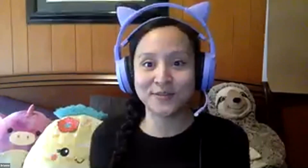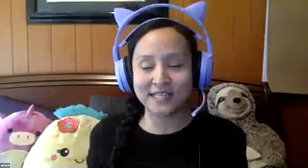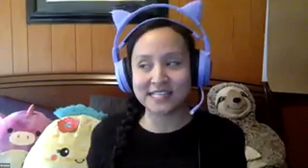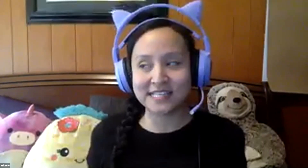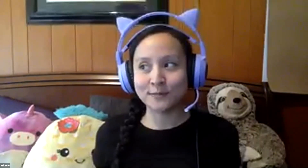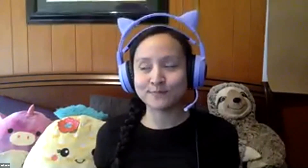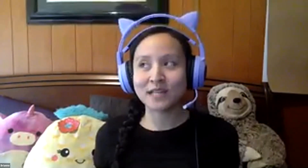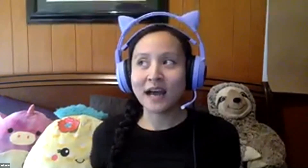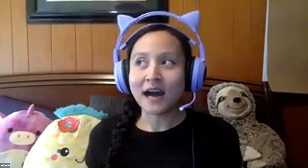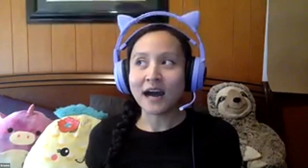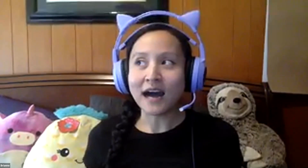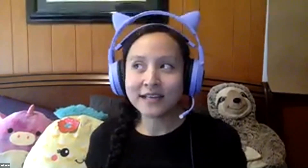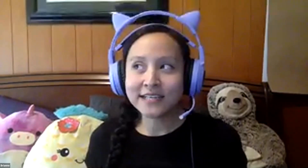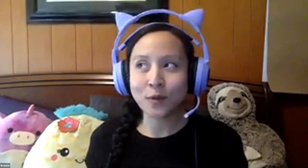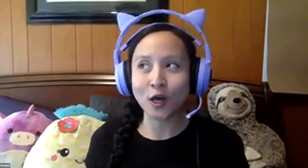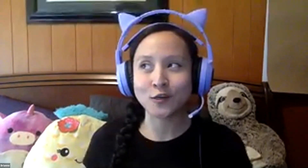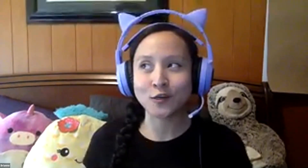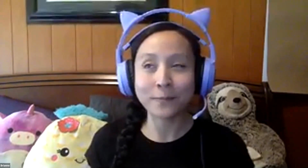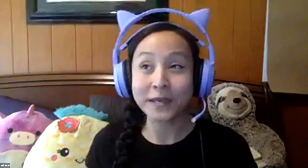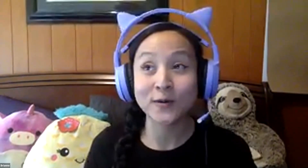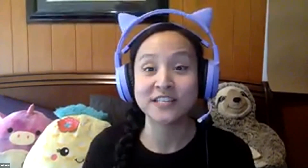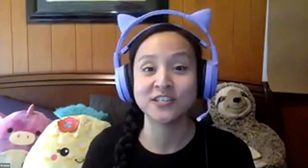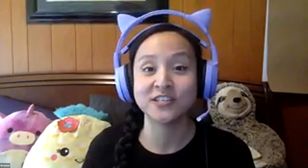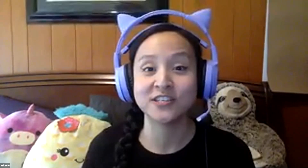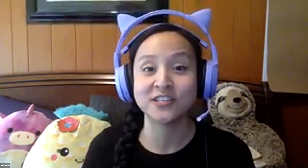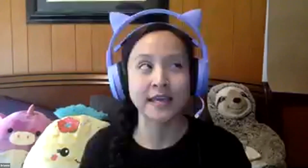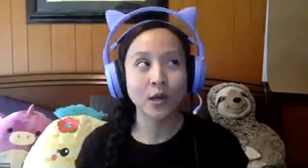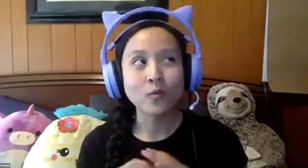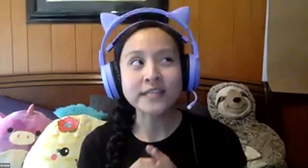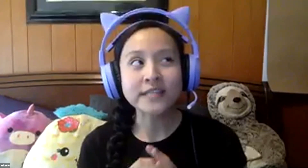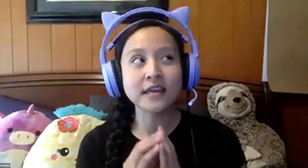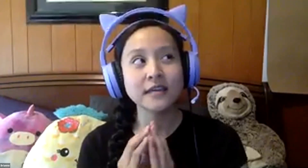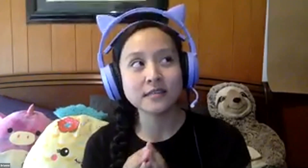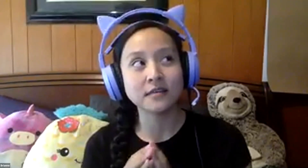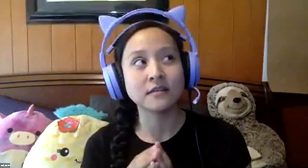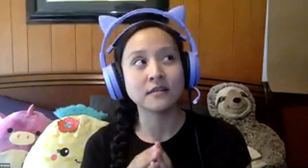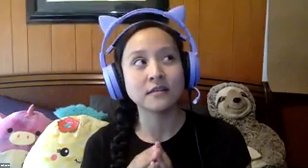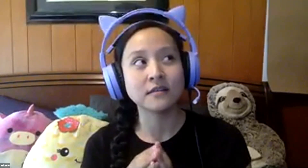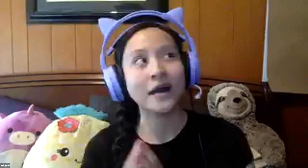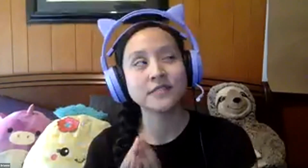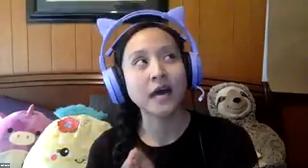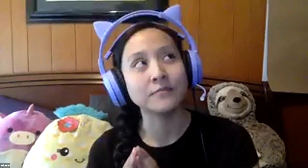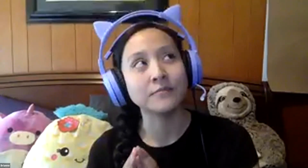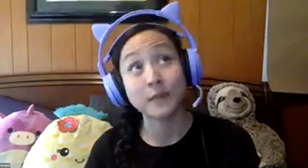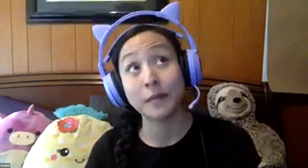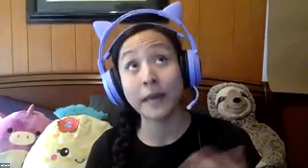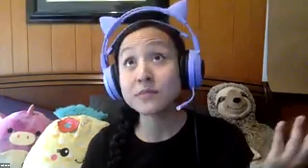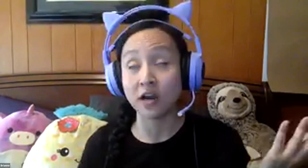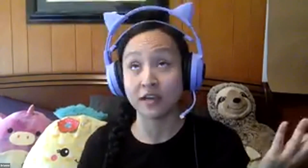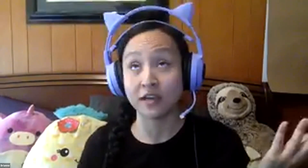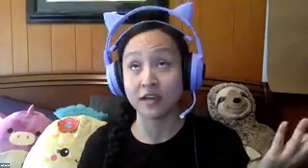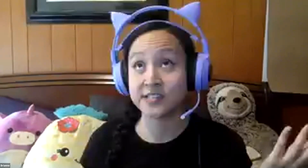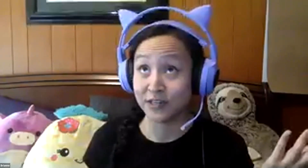Let me give you an example. I like to ponder big questions like, what's the ideal amount of time to spend